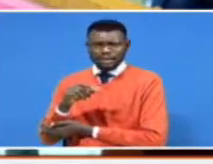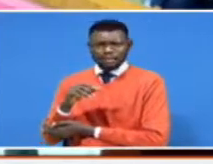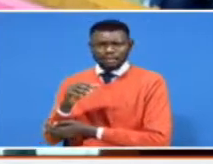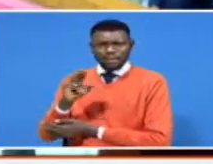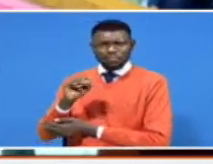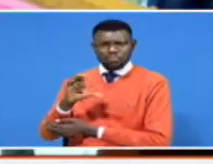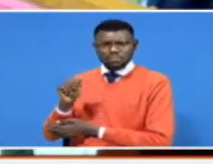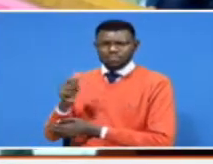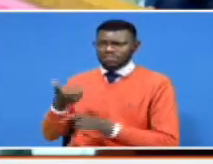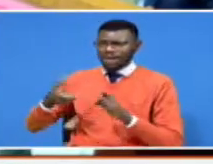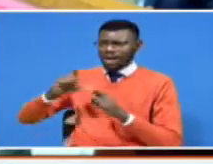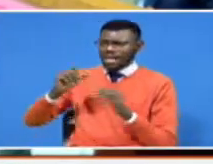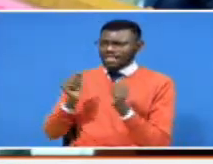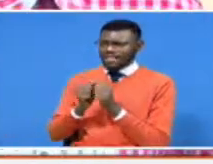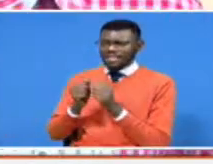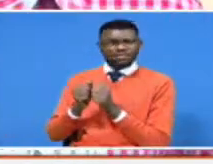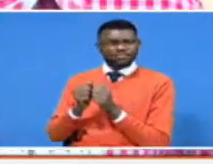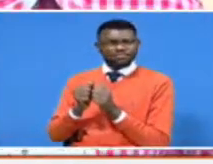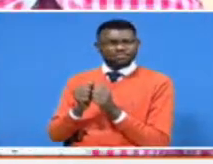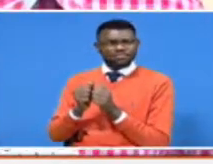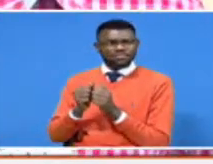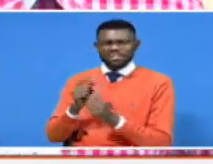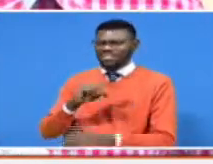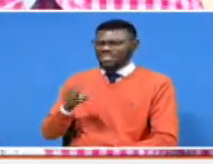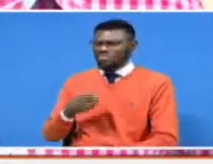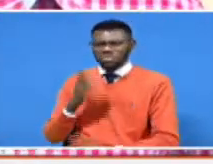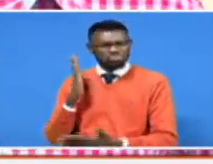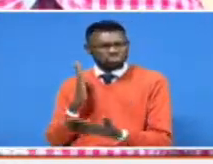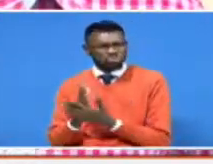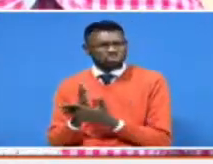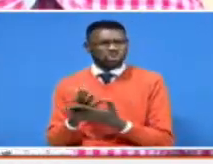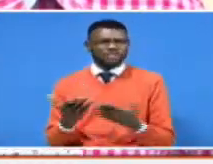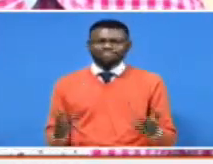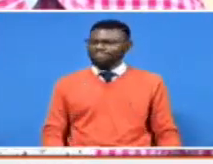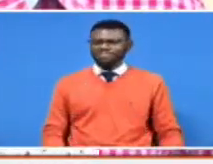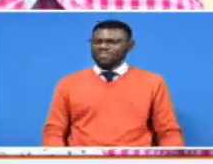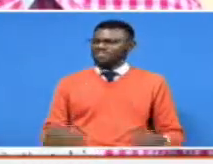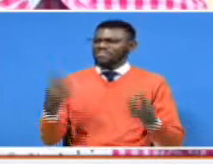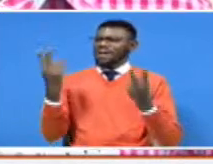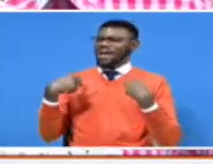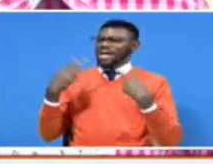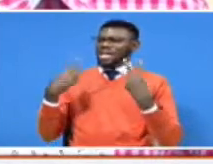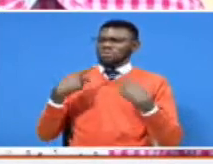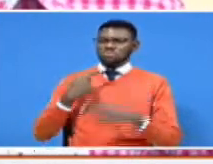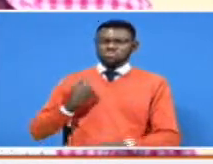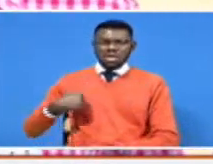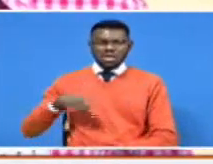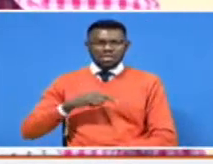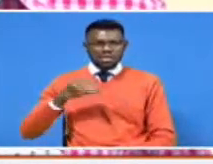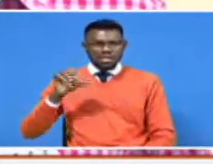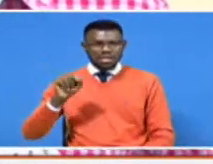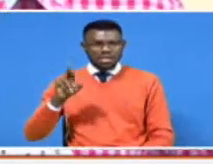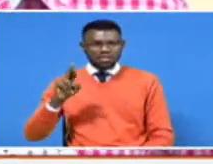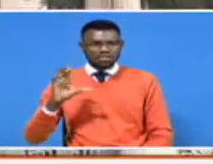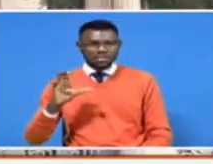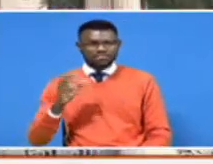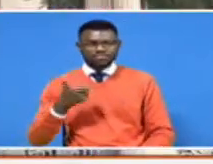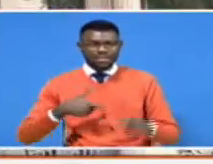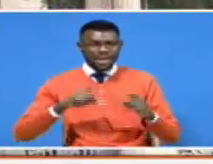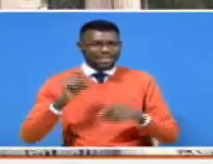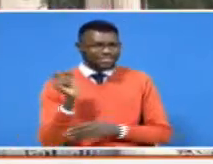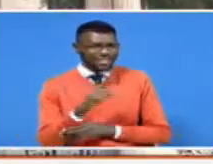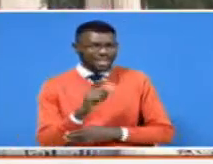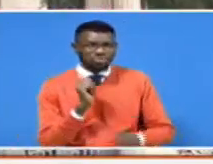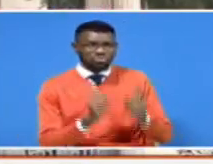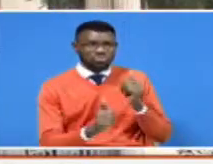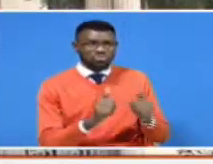shillings. That is an annual increment, na ni madharau kwa SRC kuja kusema ya kwamba waheshimiwa wameongezewa mshahara.